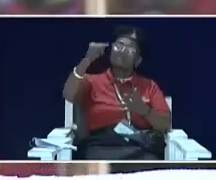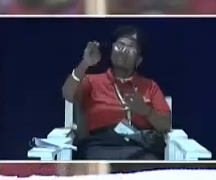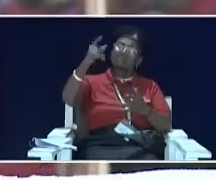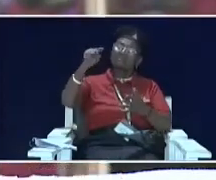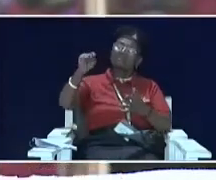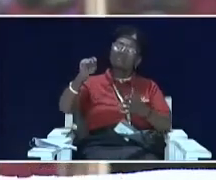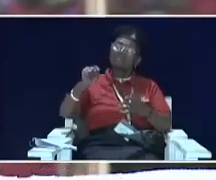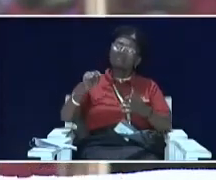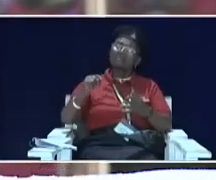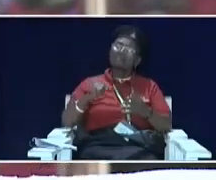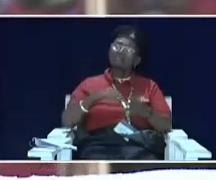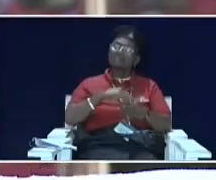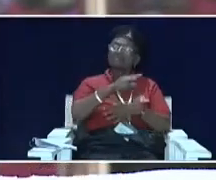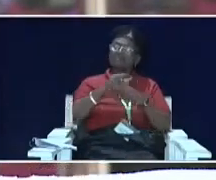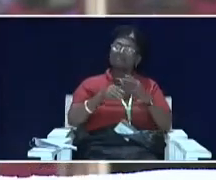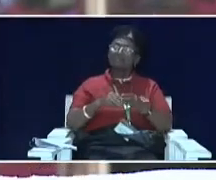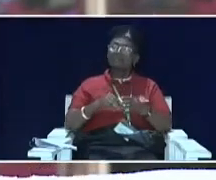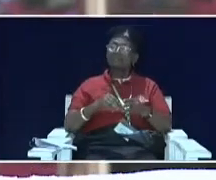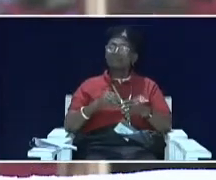There's something great in you.